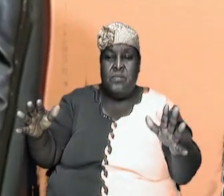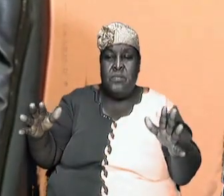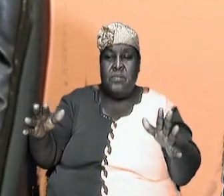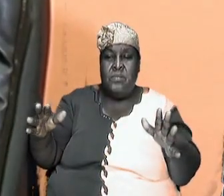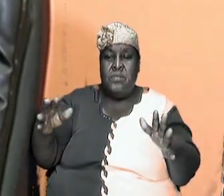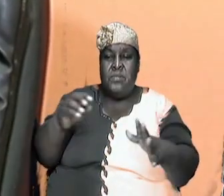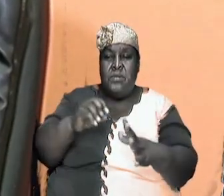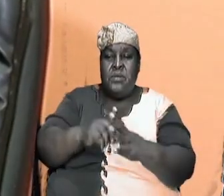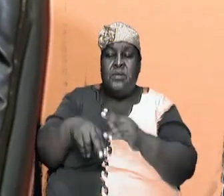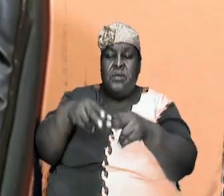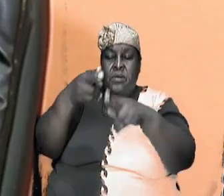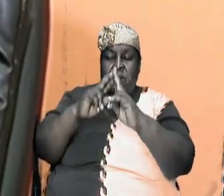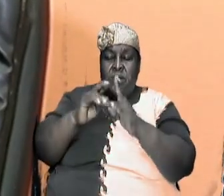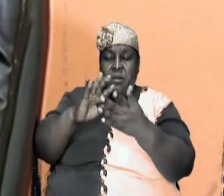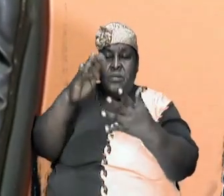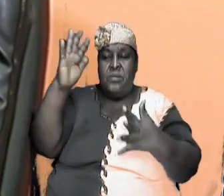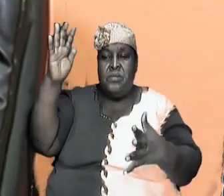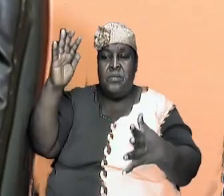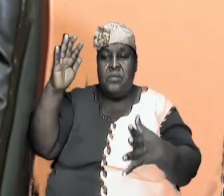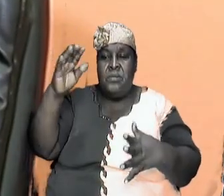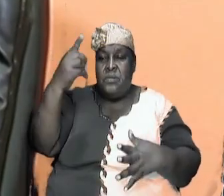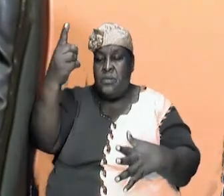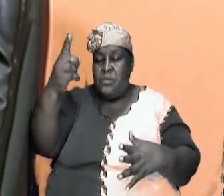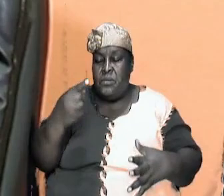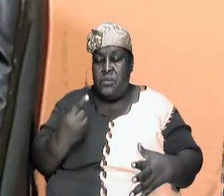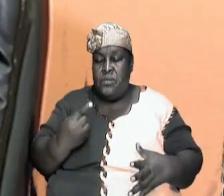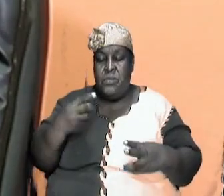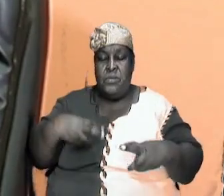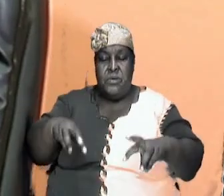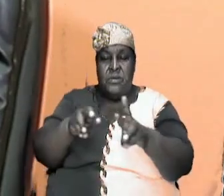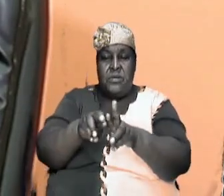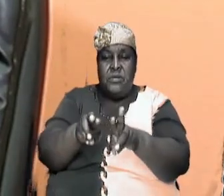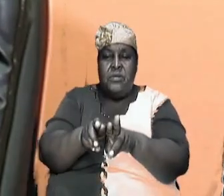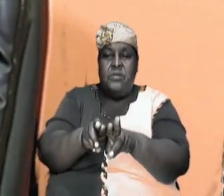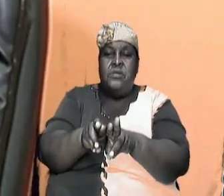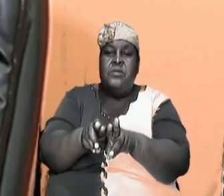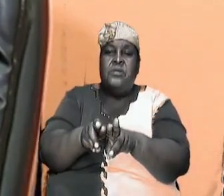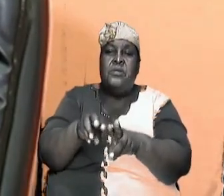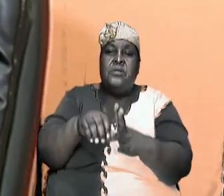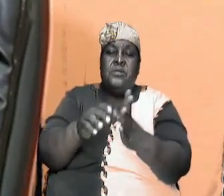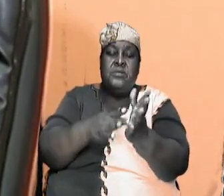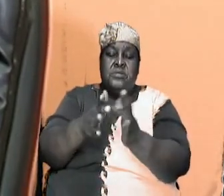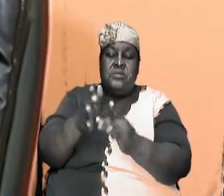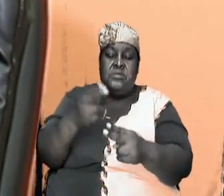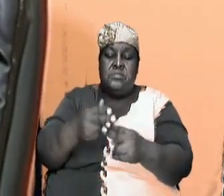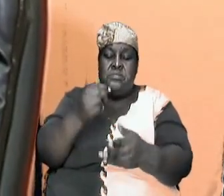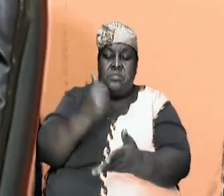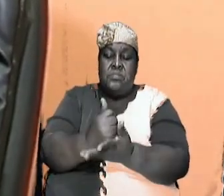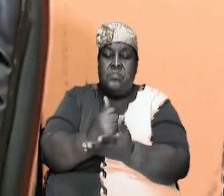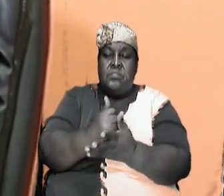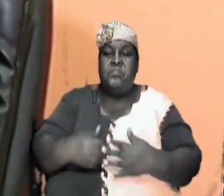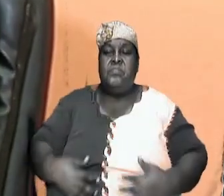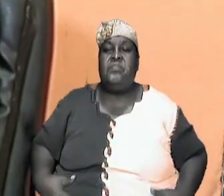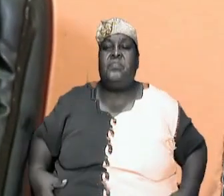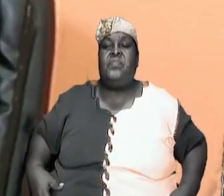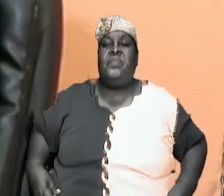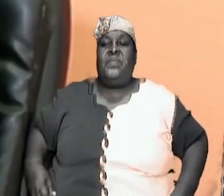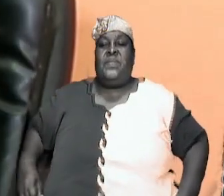we give you all the glory. You alone is worthy of all the praise. In Jesus' name,